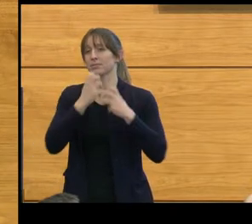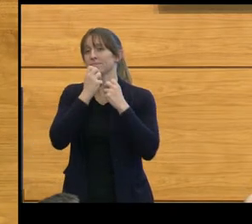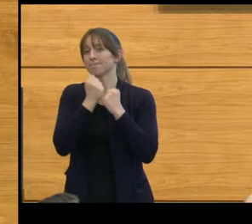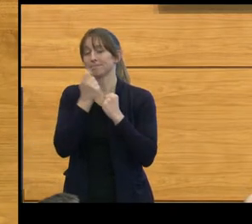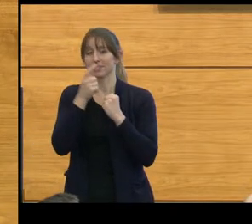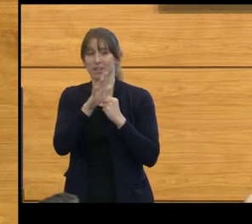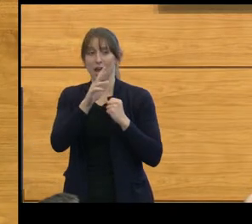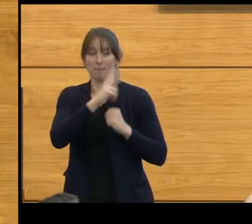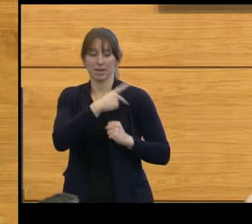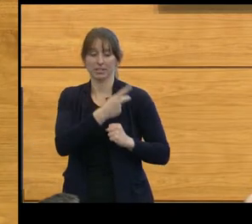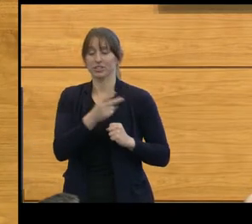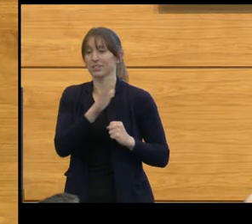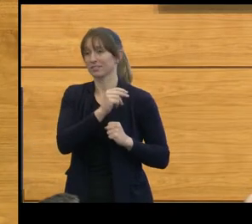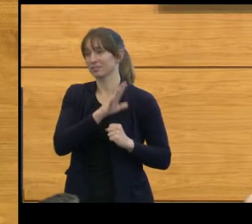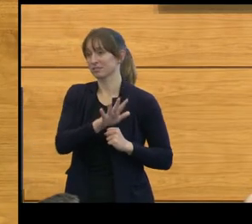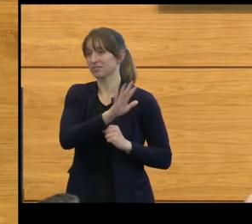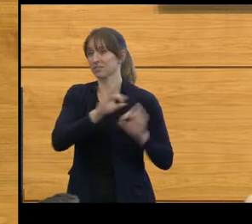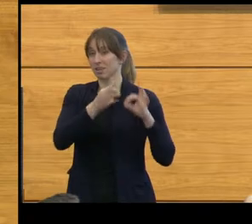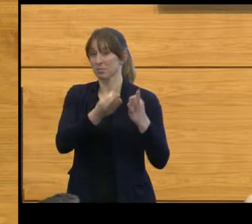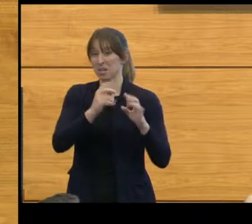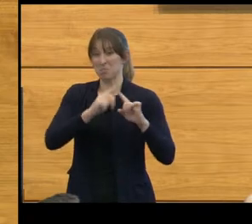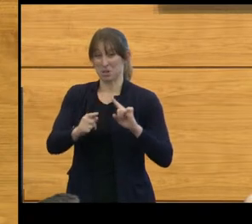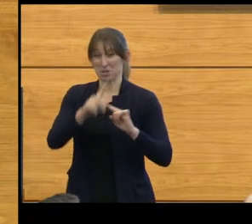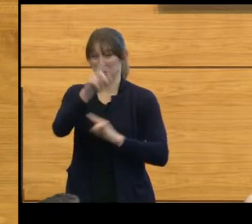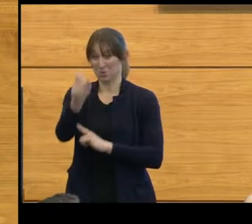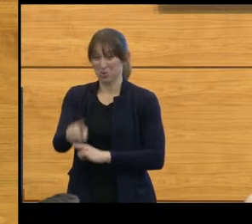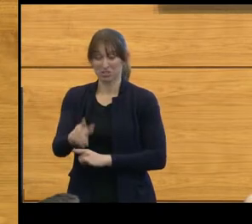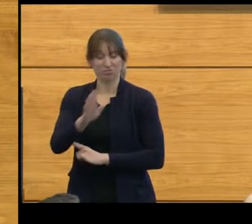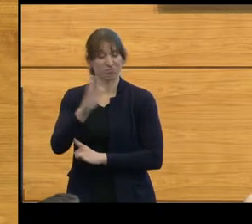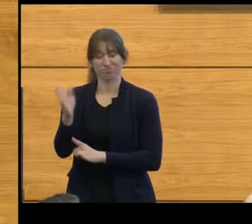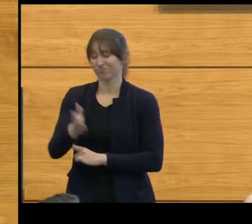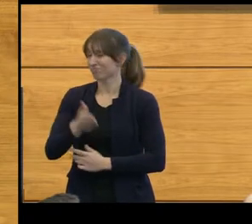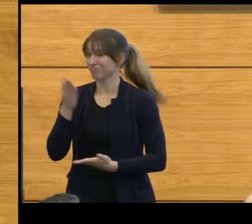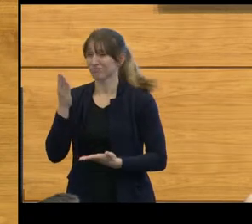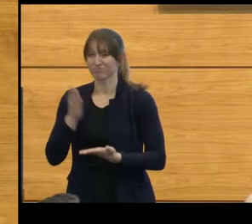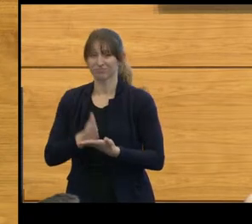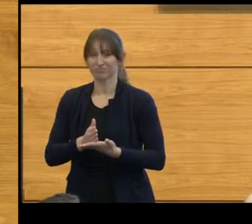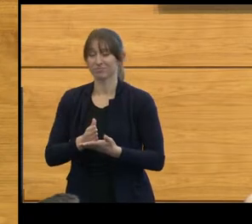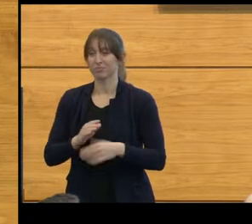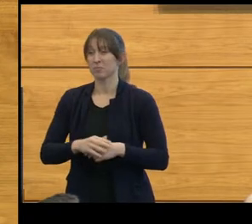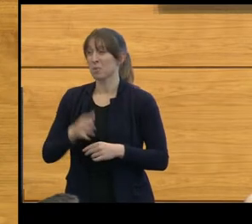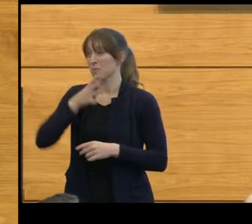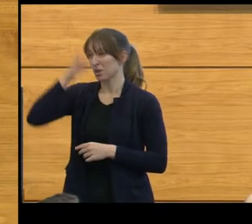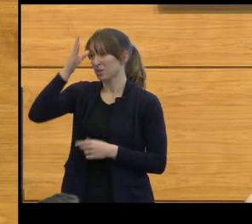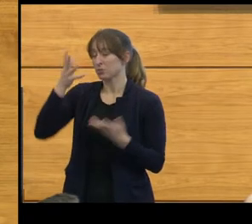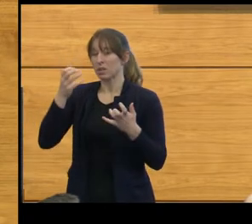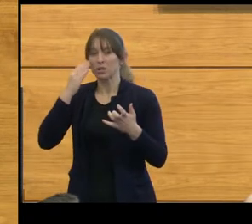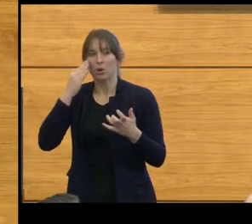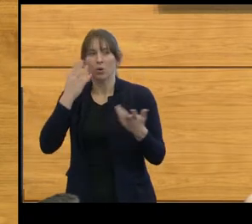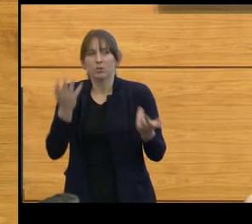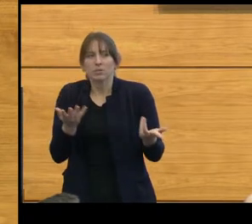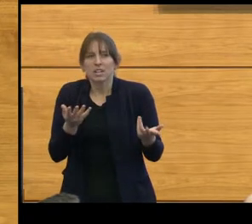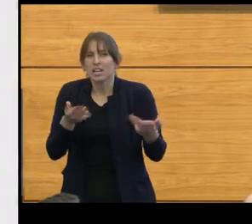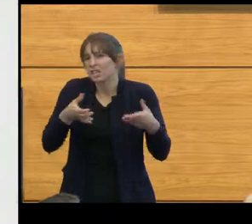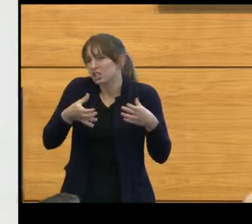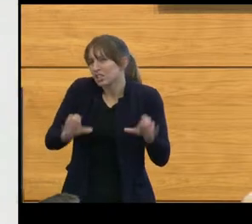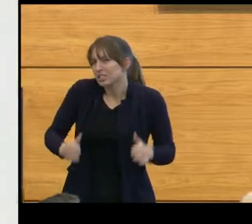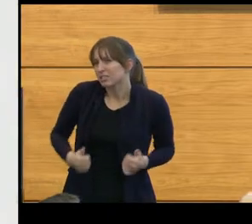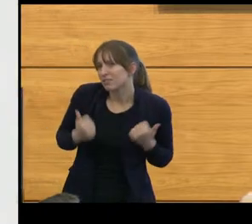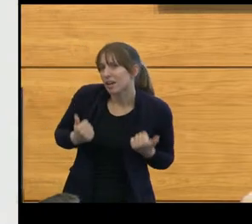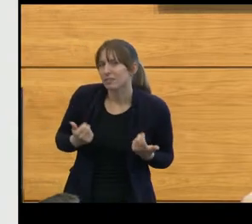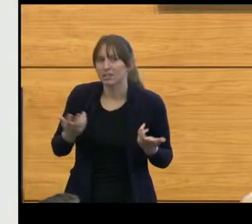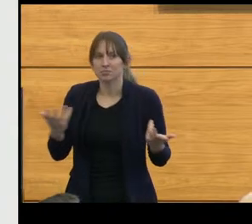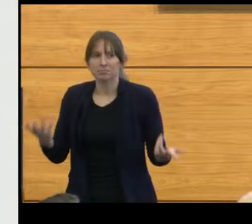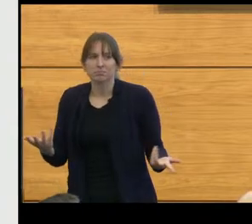the questions never stop. The parents always want to know, what's going to be the survivability for this patient? What's